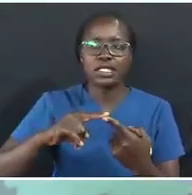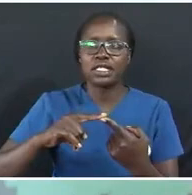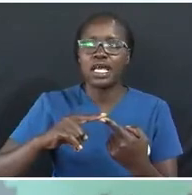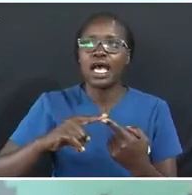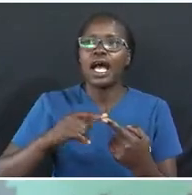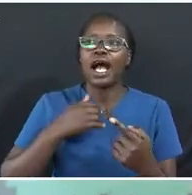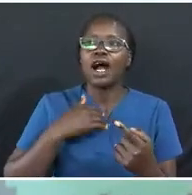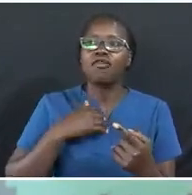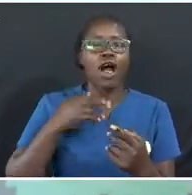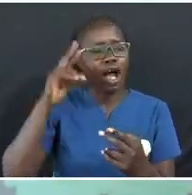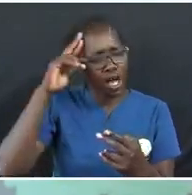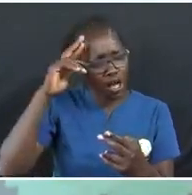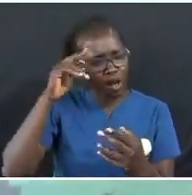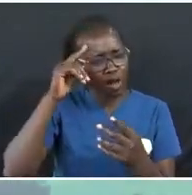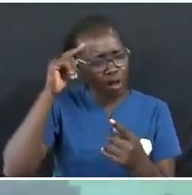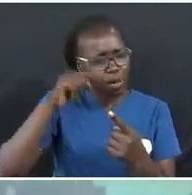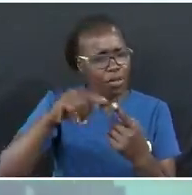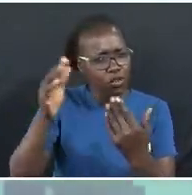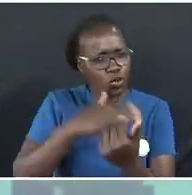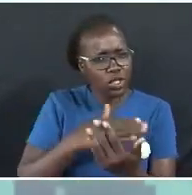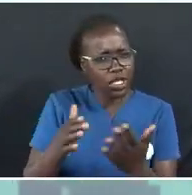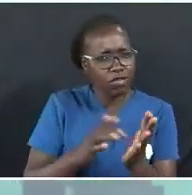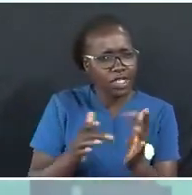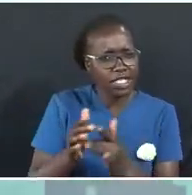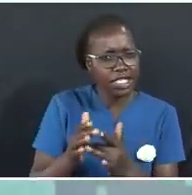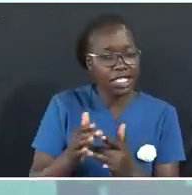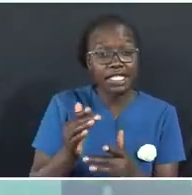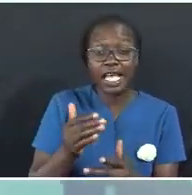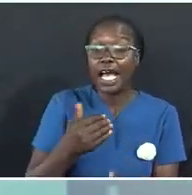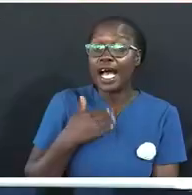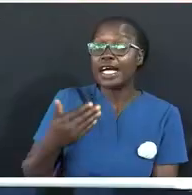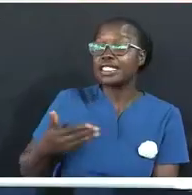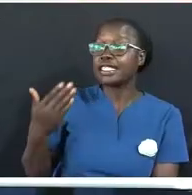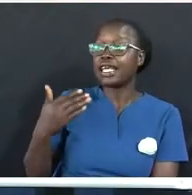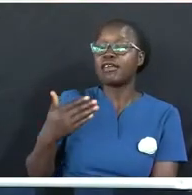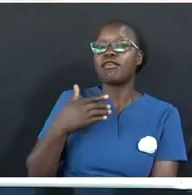a flashback. Whatever Jesus has ever told you,